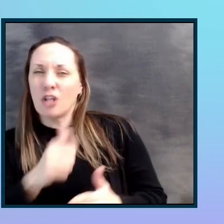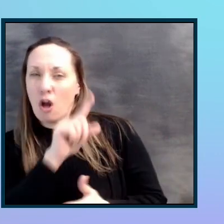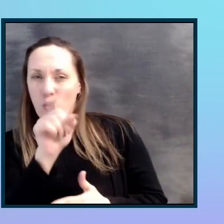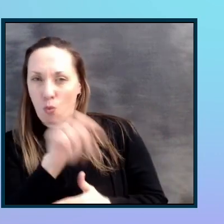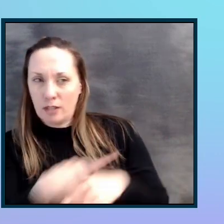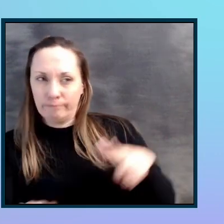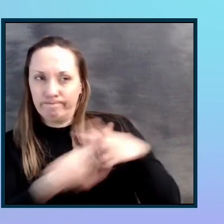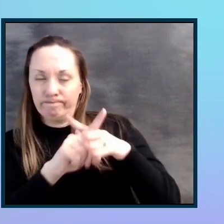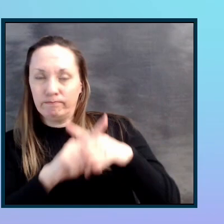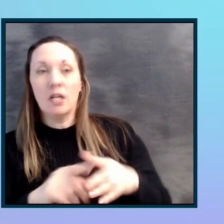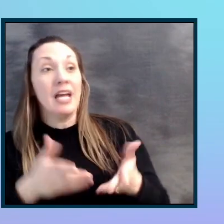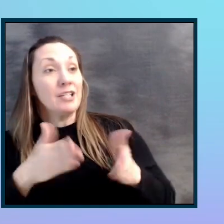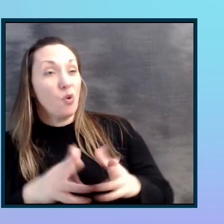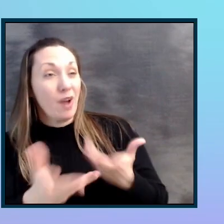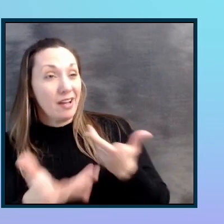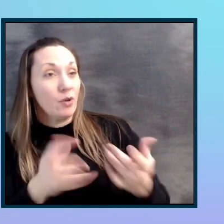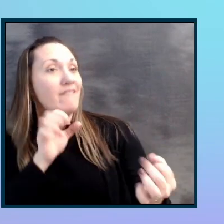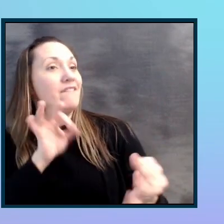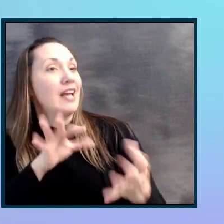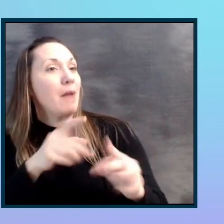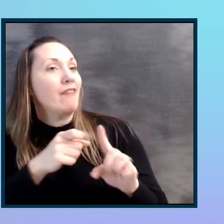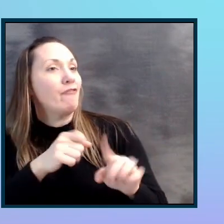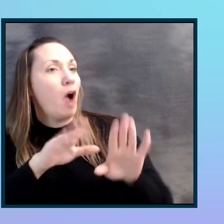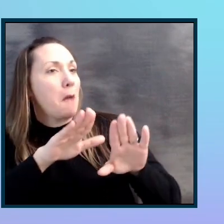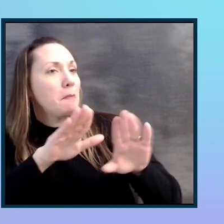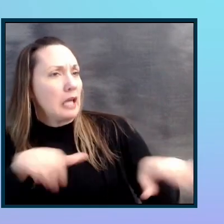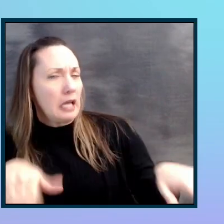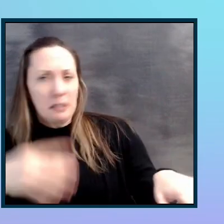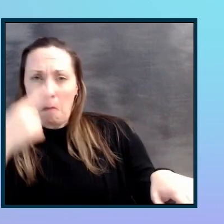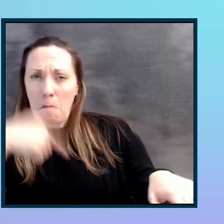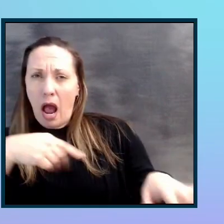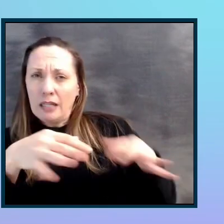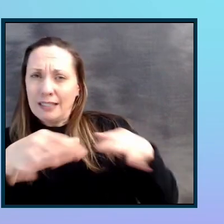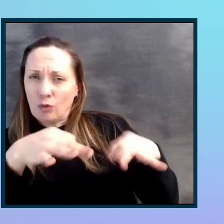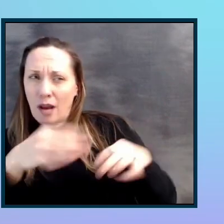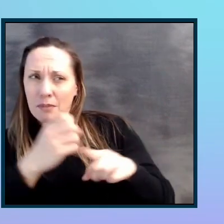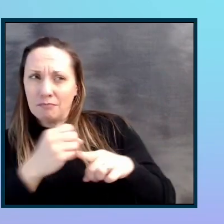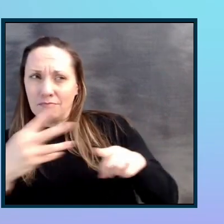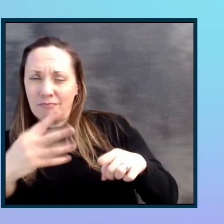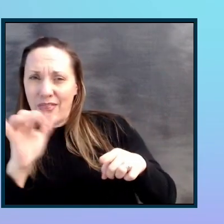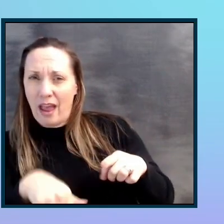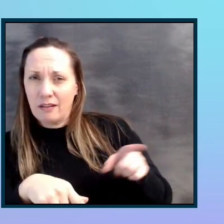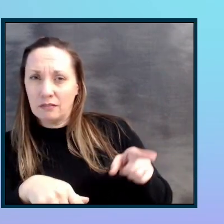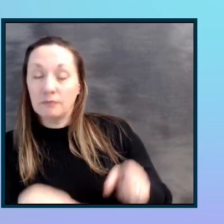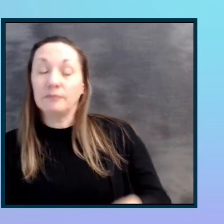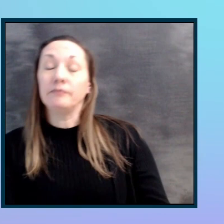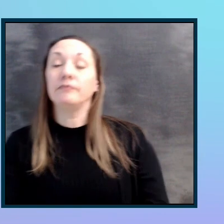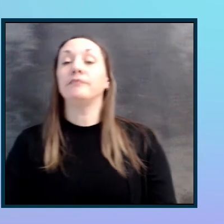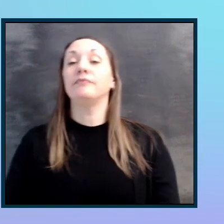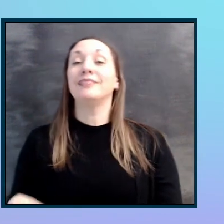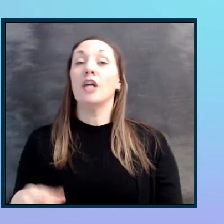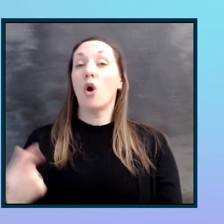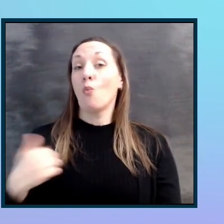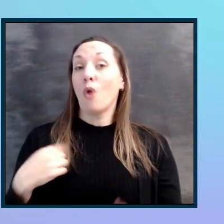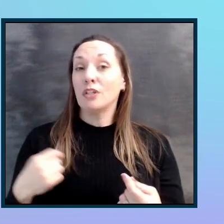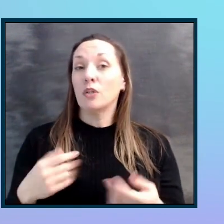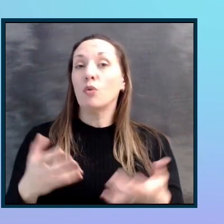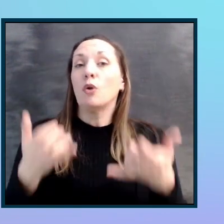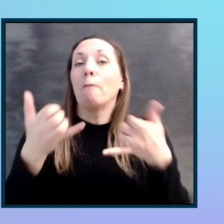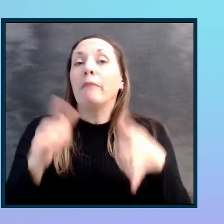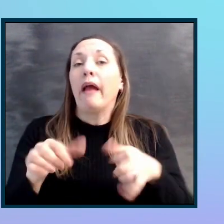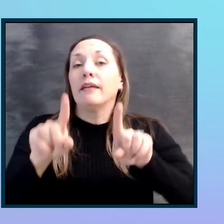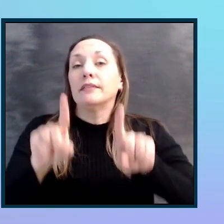as an icon being, yeah, that's exactly what I think of when I think of this word or this type of link. Kids may not be familiar with the